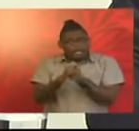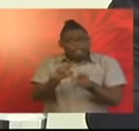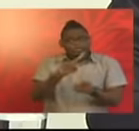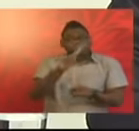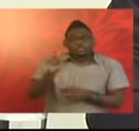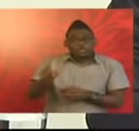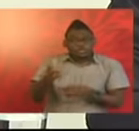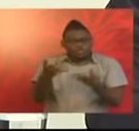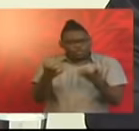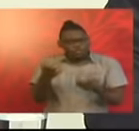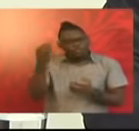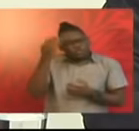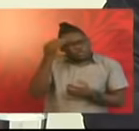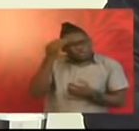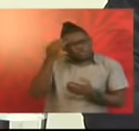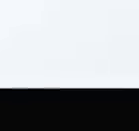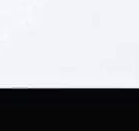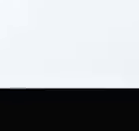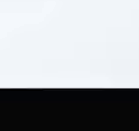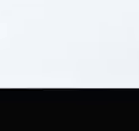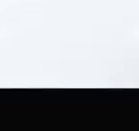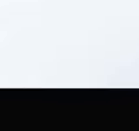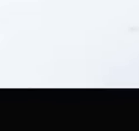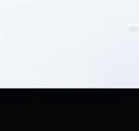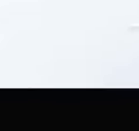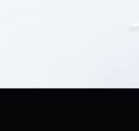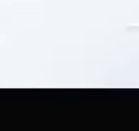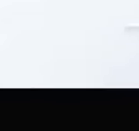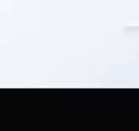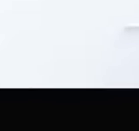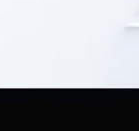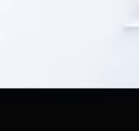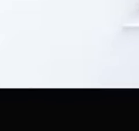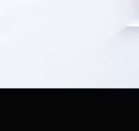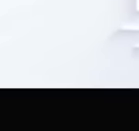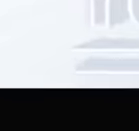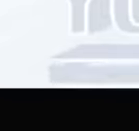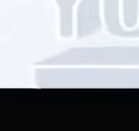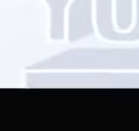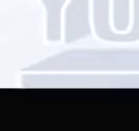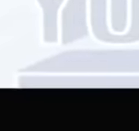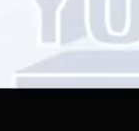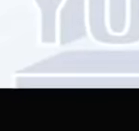the public, had to say.